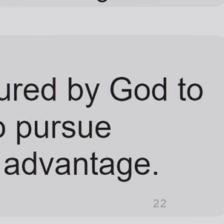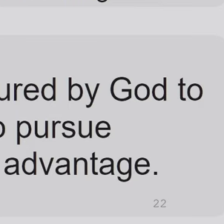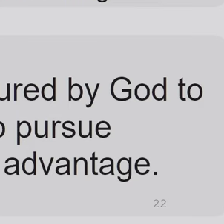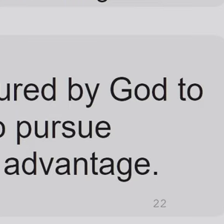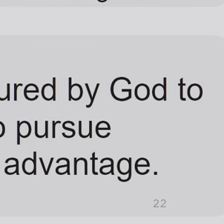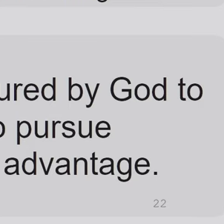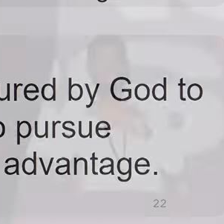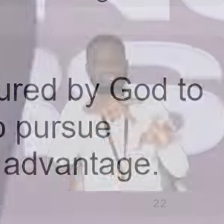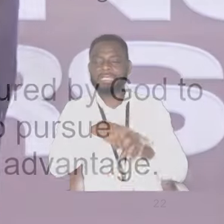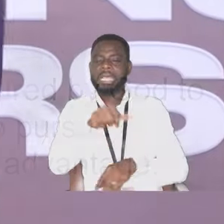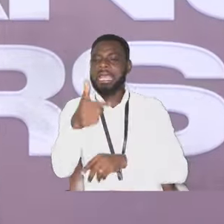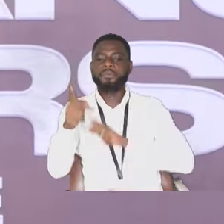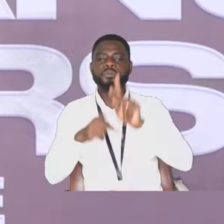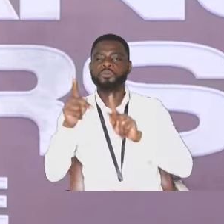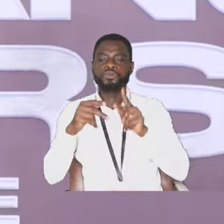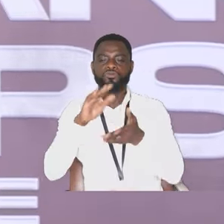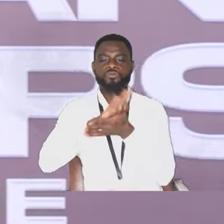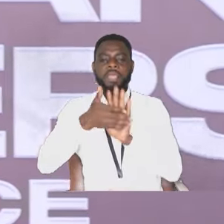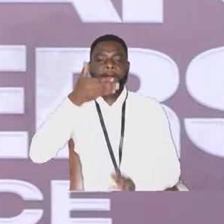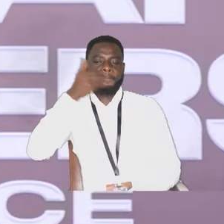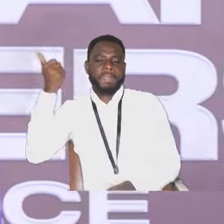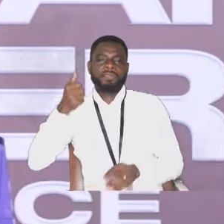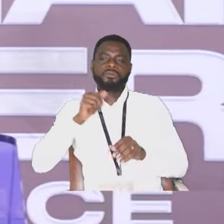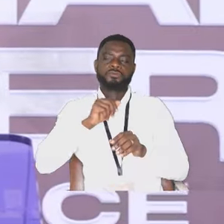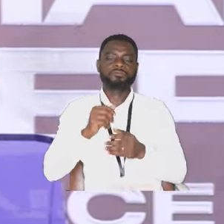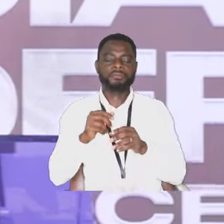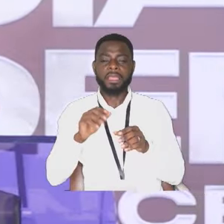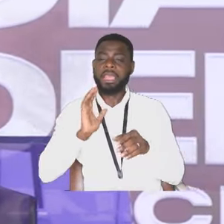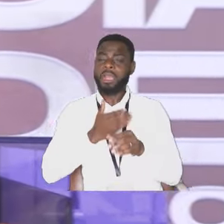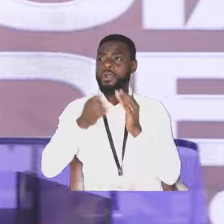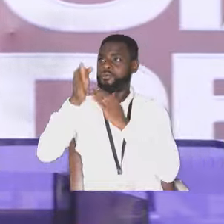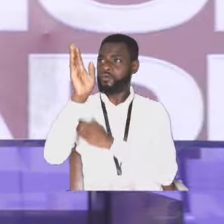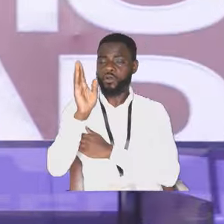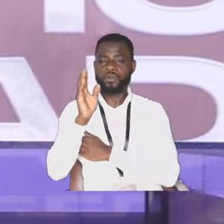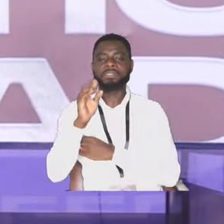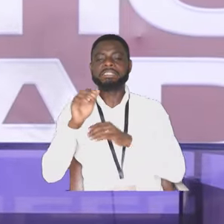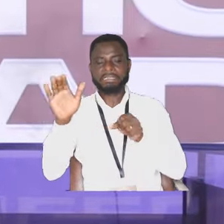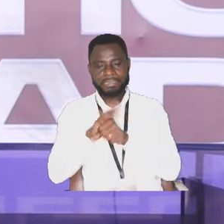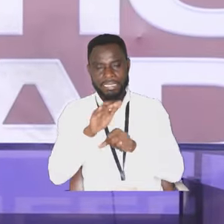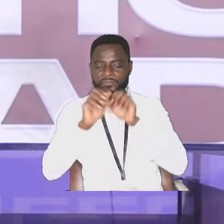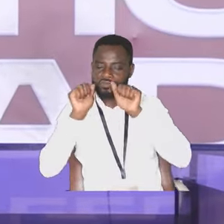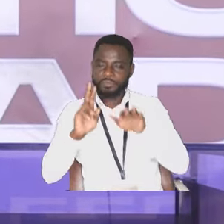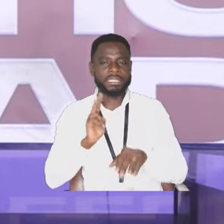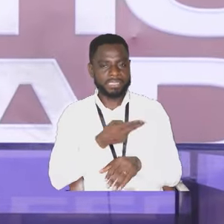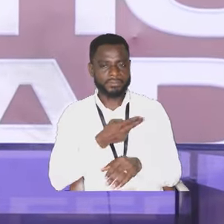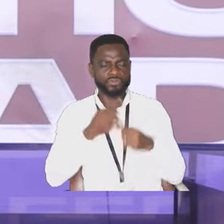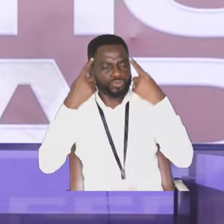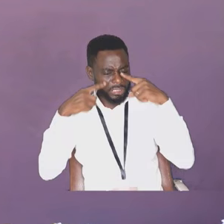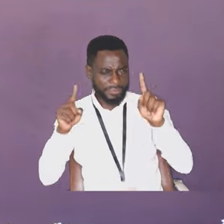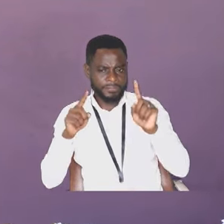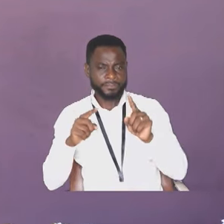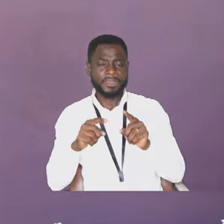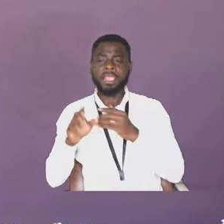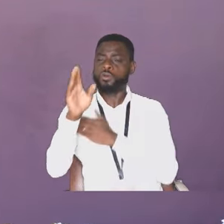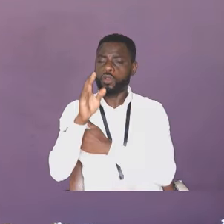someone to trend, to make yourself popular. Our God is enough to bless us. Our God is enough to expand our